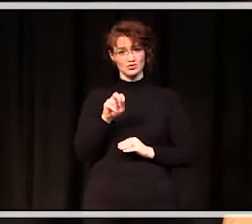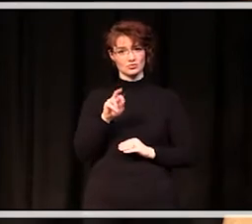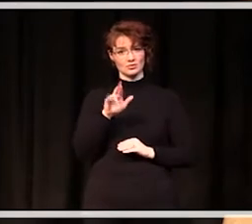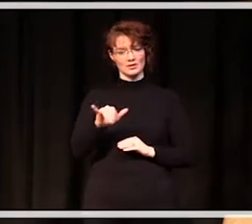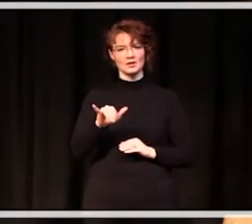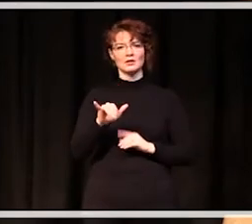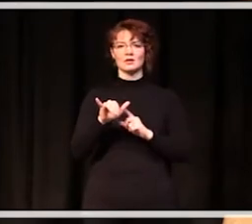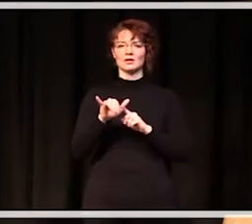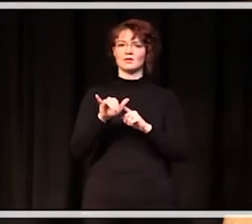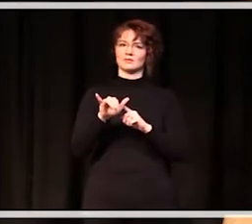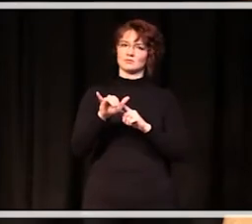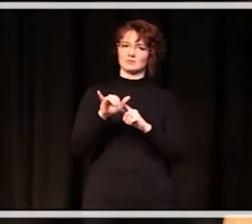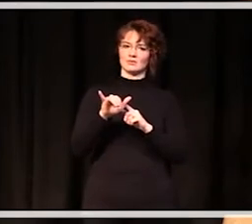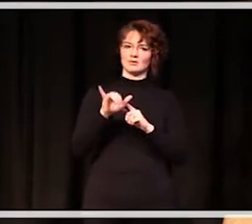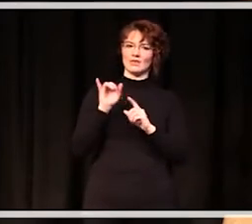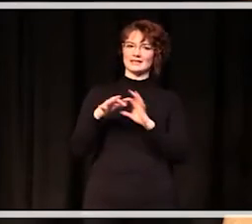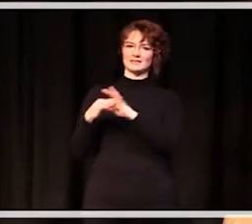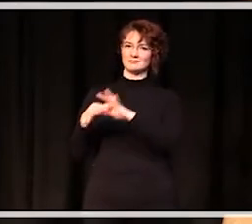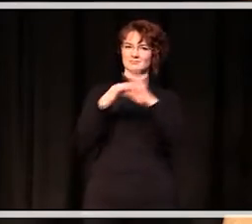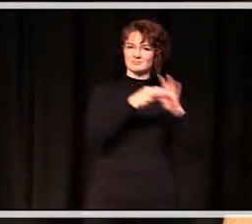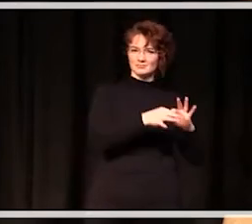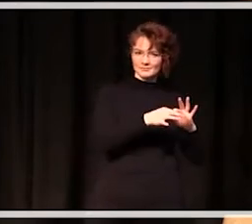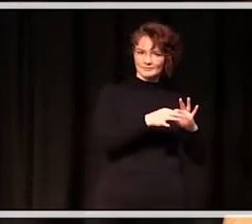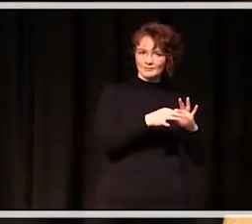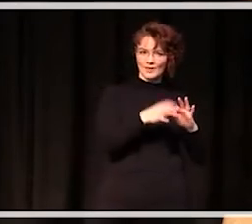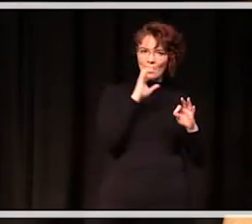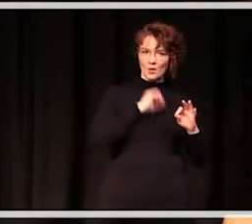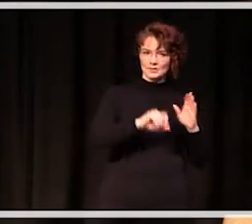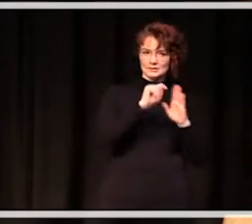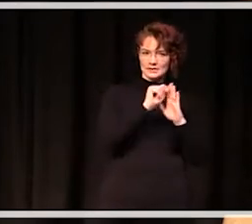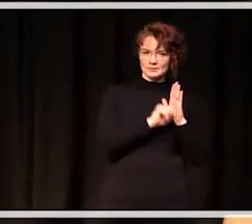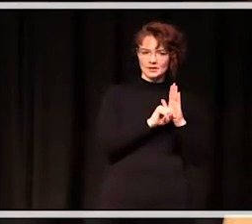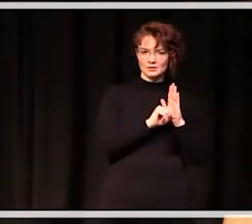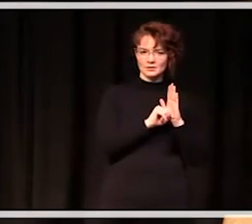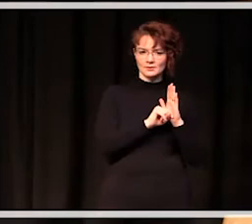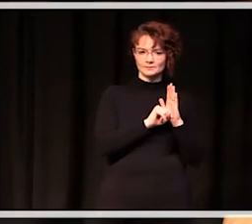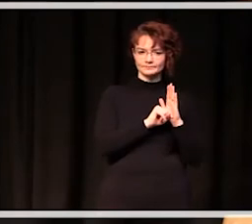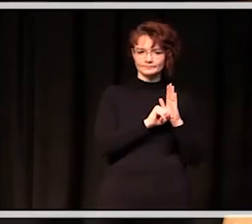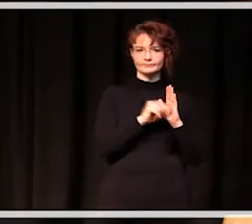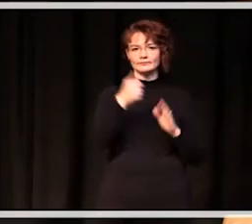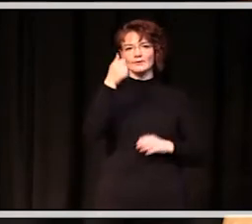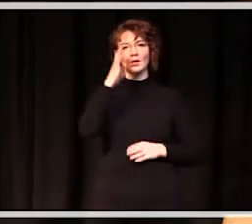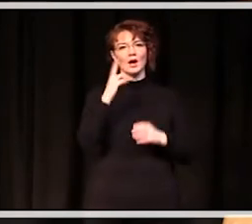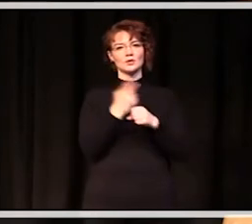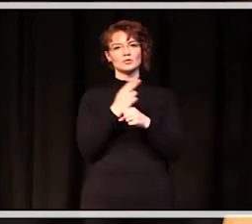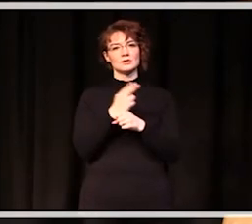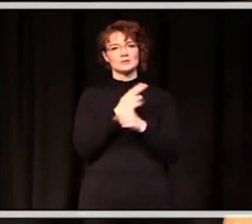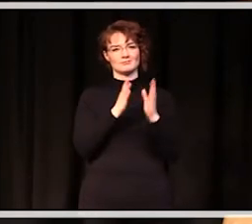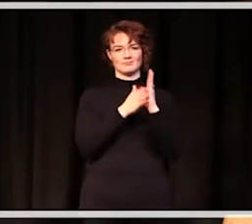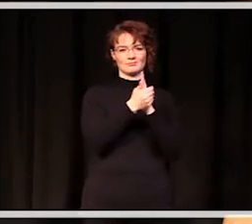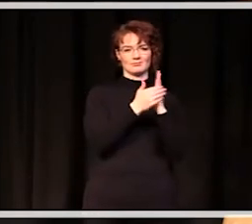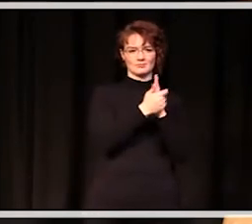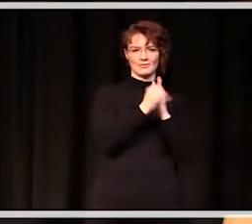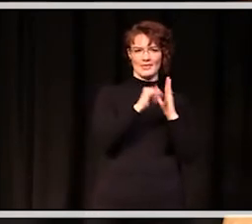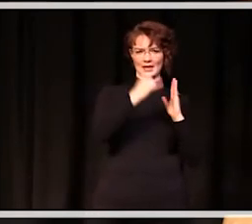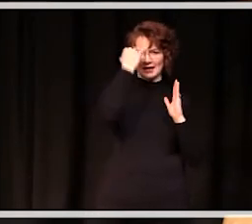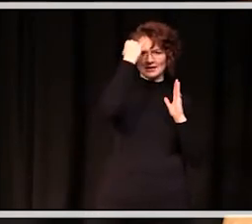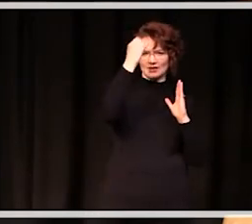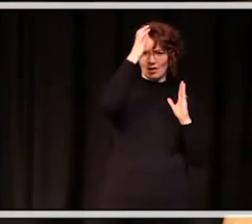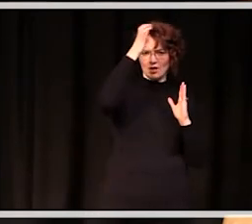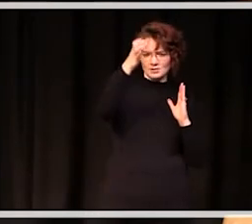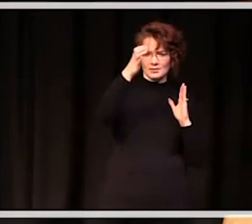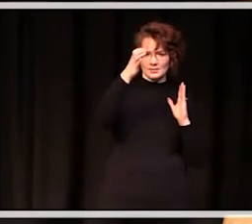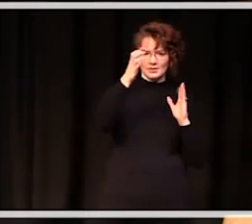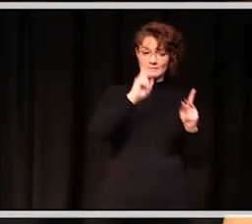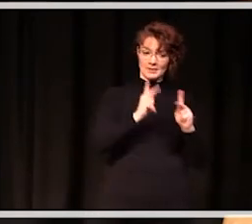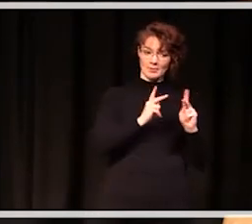that theme is a hyperlink theme to the Old Testament. God uses this idea of adultery and that, you know, God's